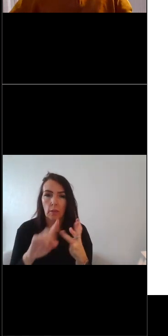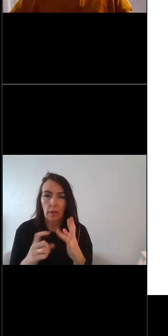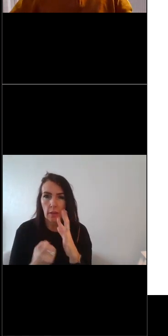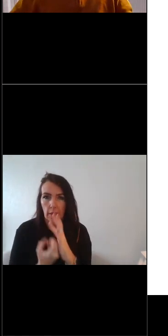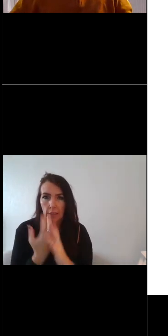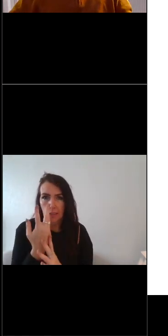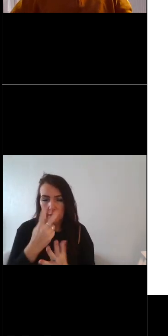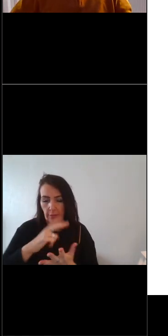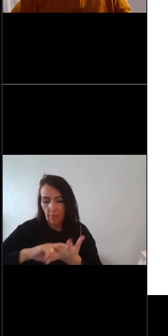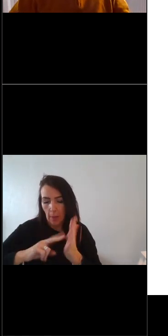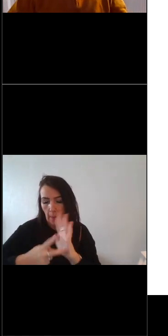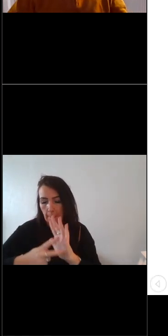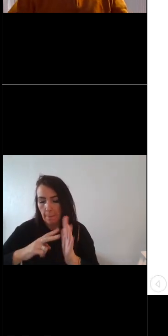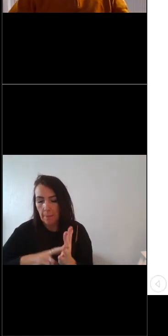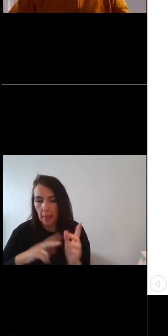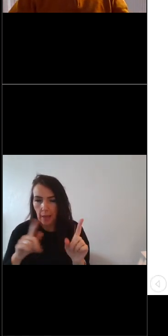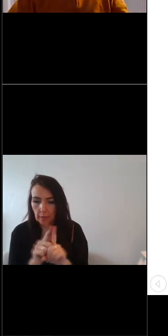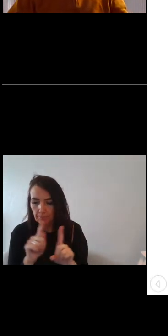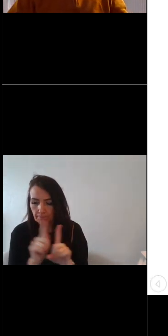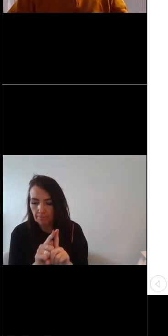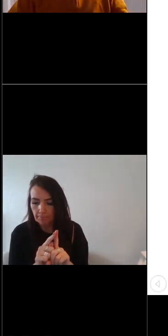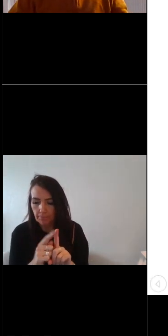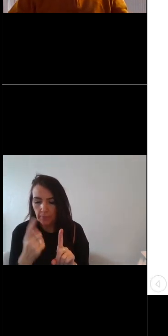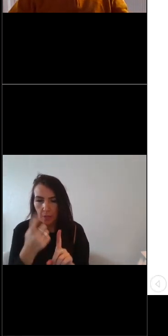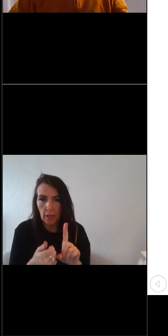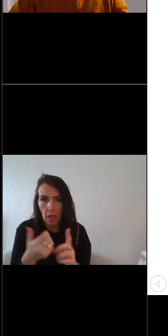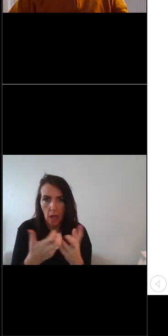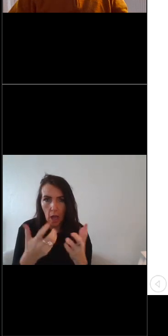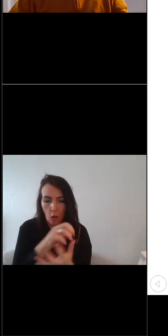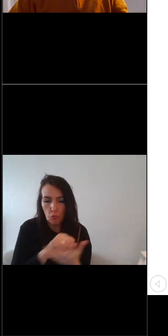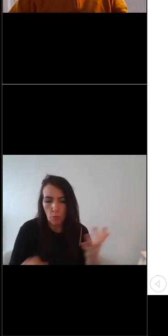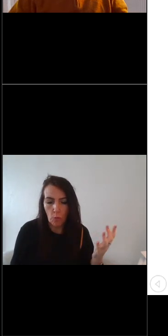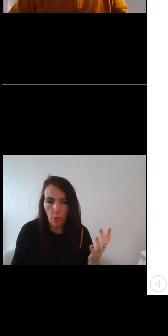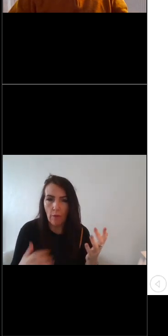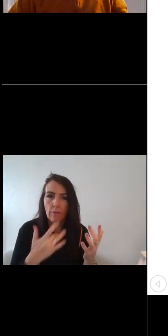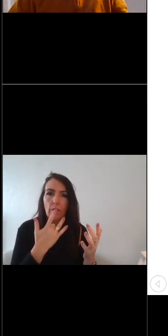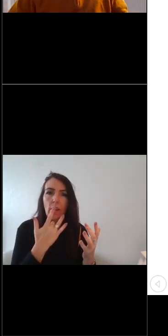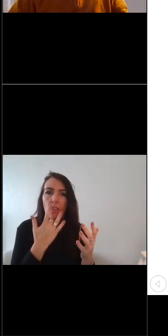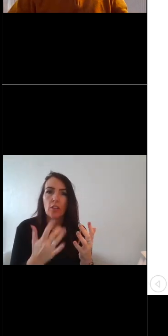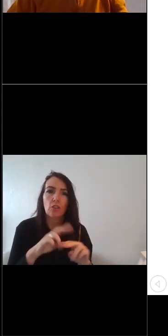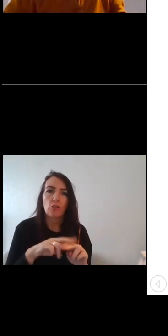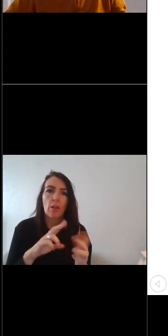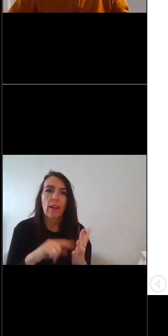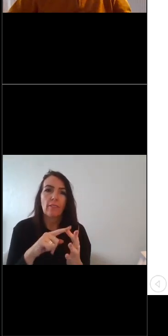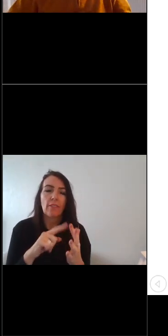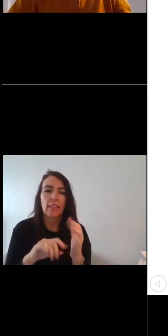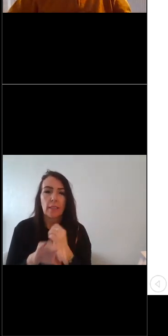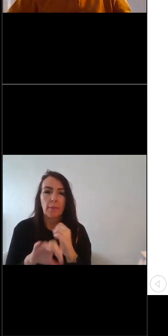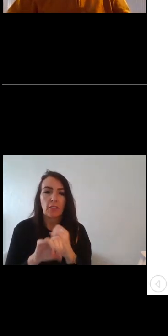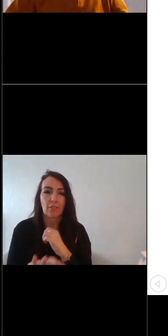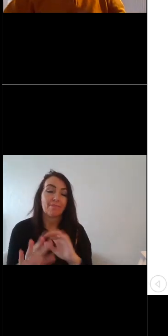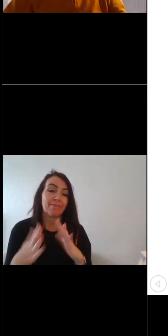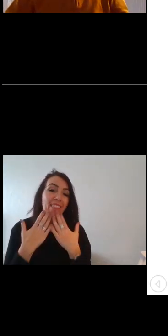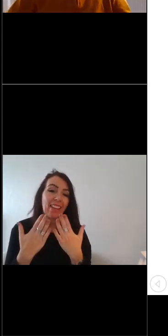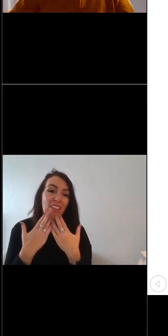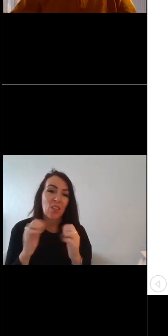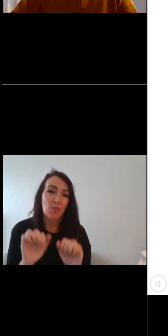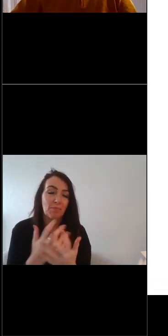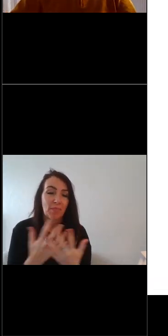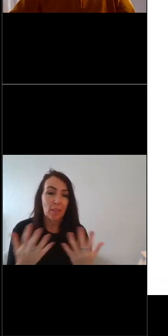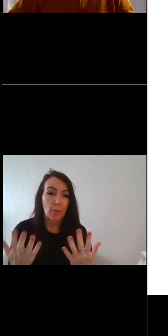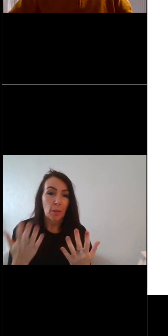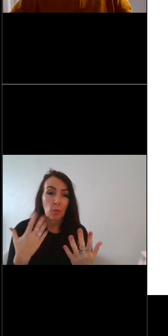also consider what you can do to remove grey fleet emissions. So I want to say thank you. If anybody does want to